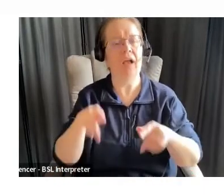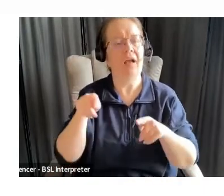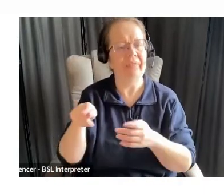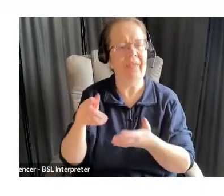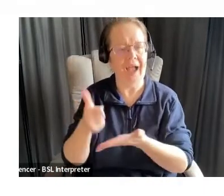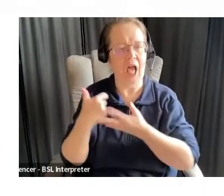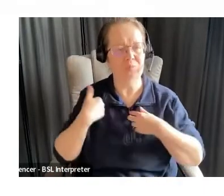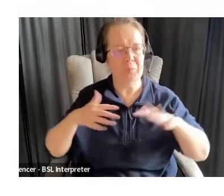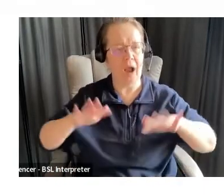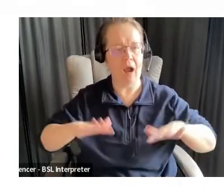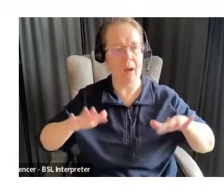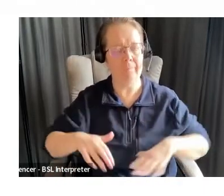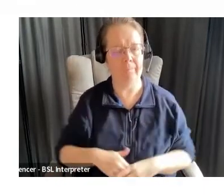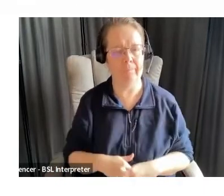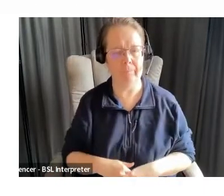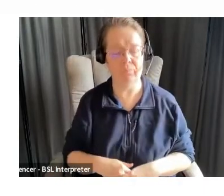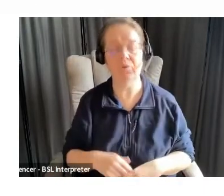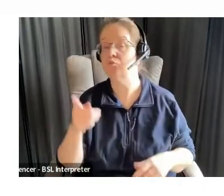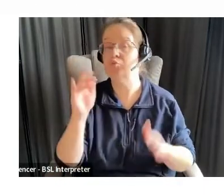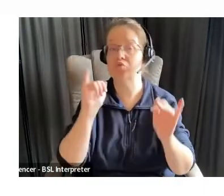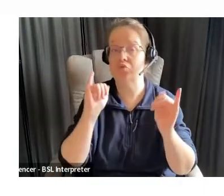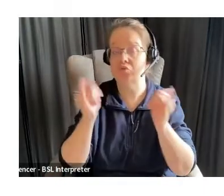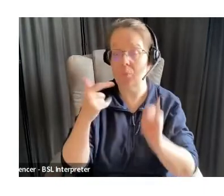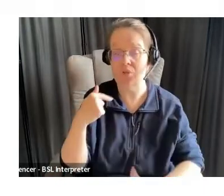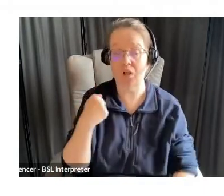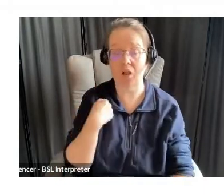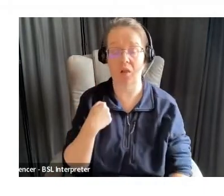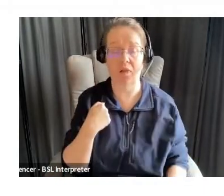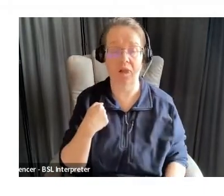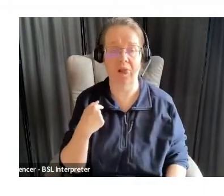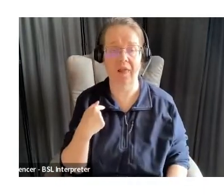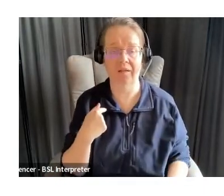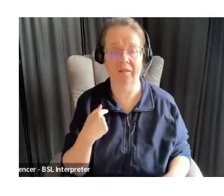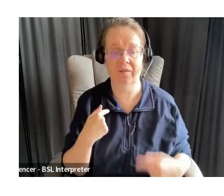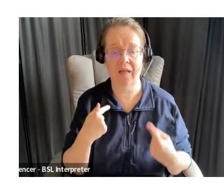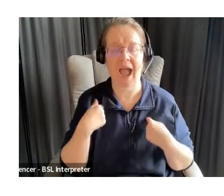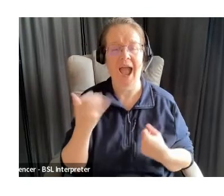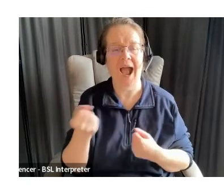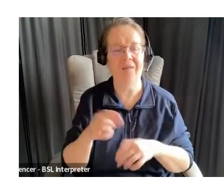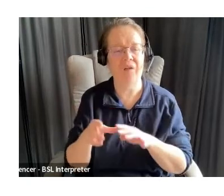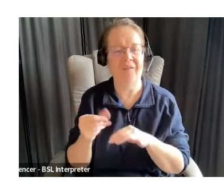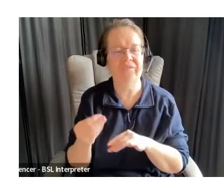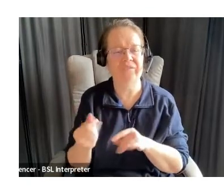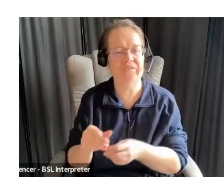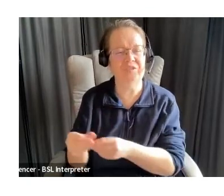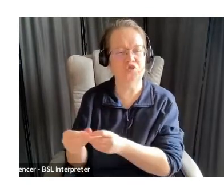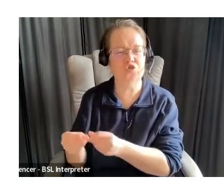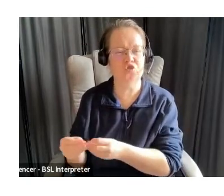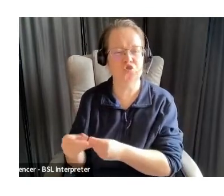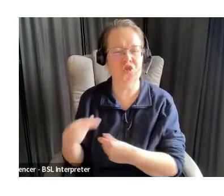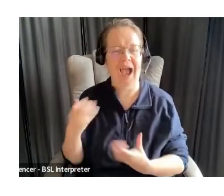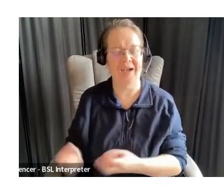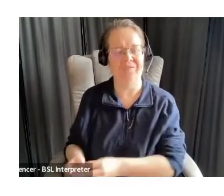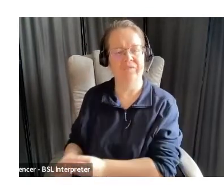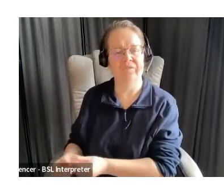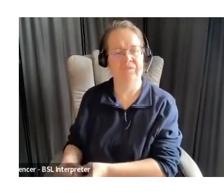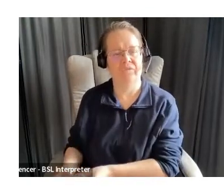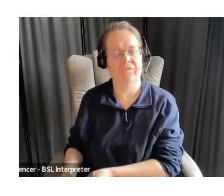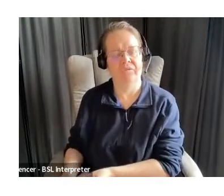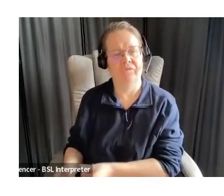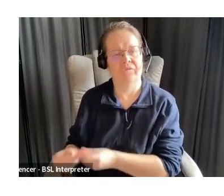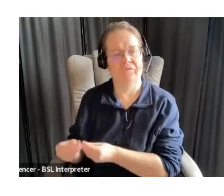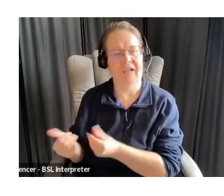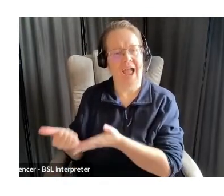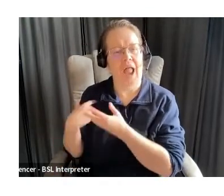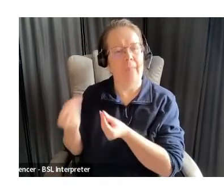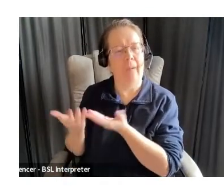little. If not, sometimes I might actually have a little fidget device that I'm playing with, but I know